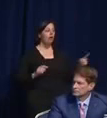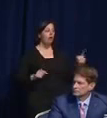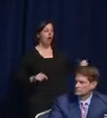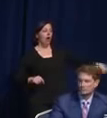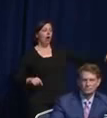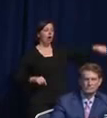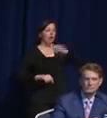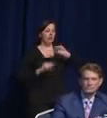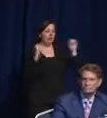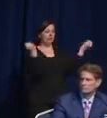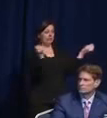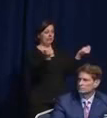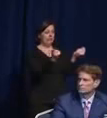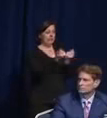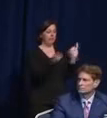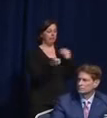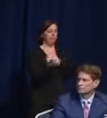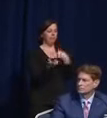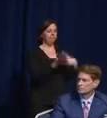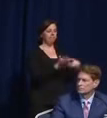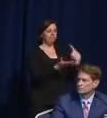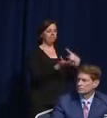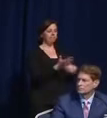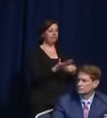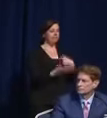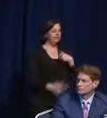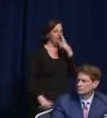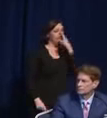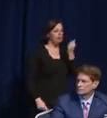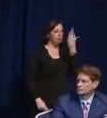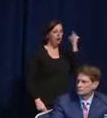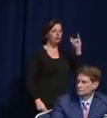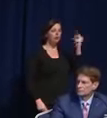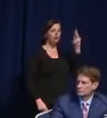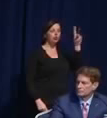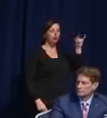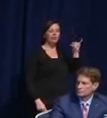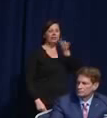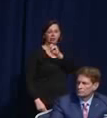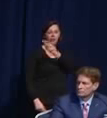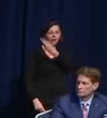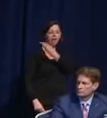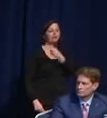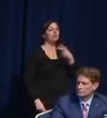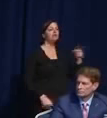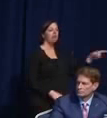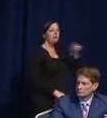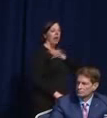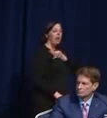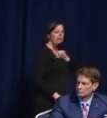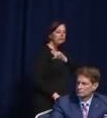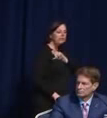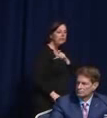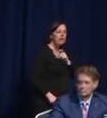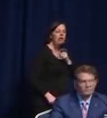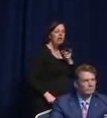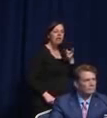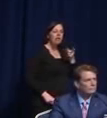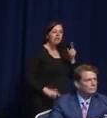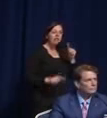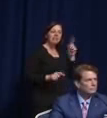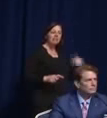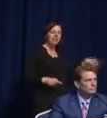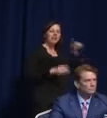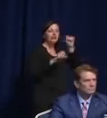earlier, this is one that Judy and her team and Pat and his team and others can handle without the Army Corps. And that's